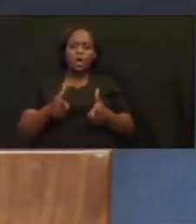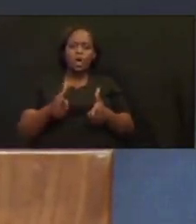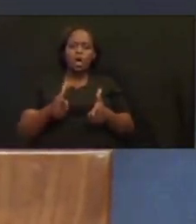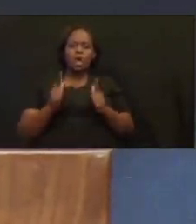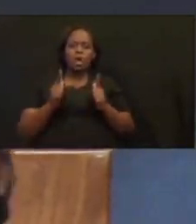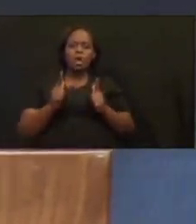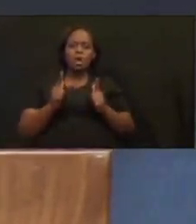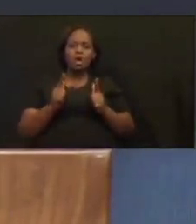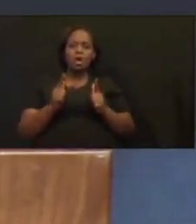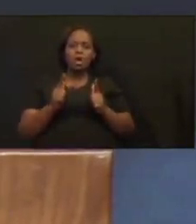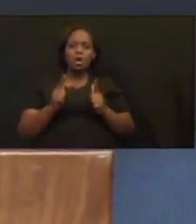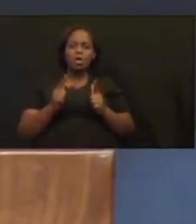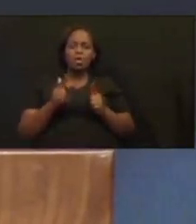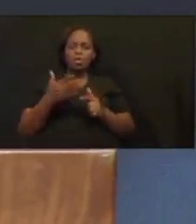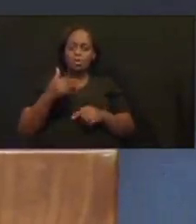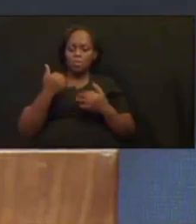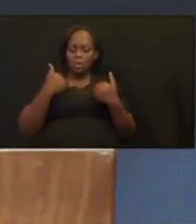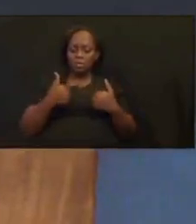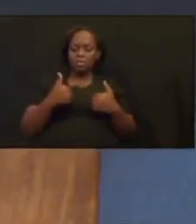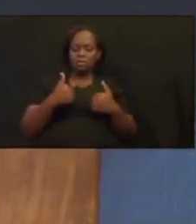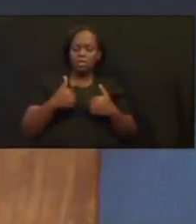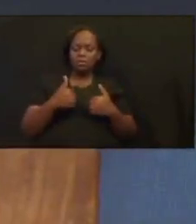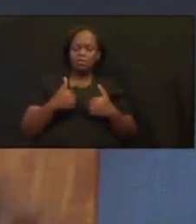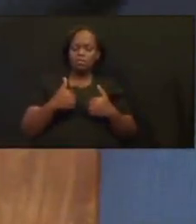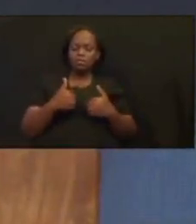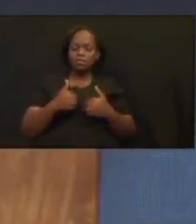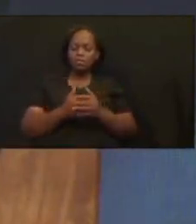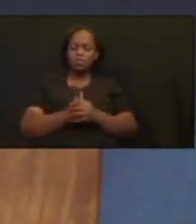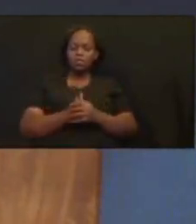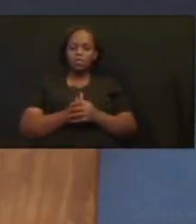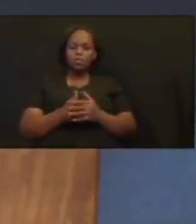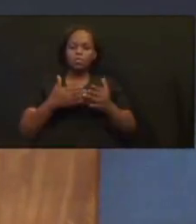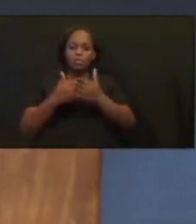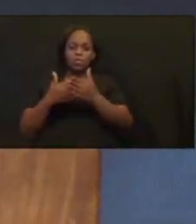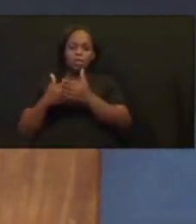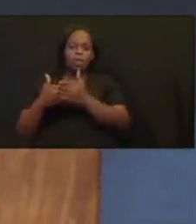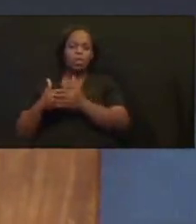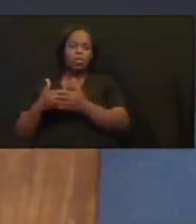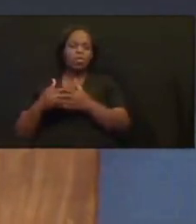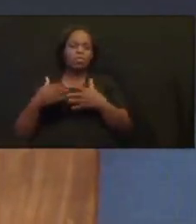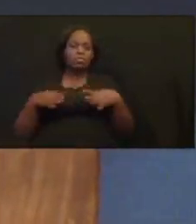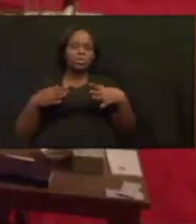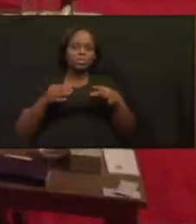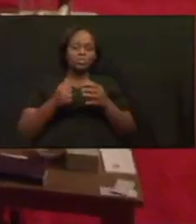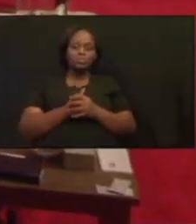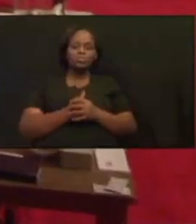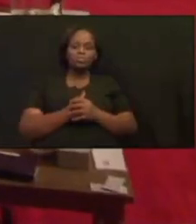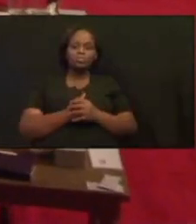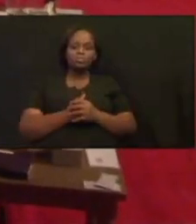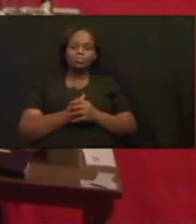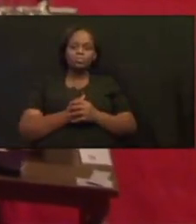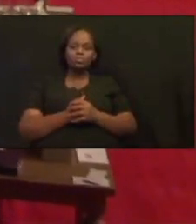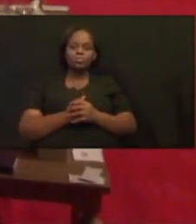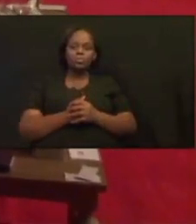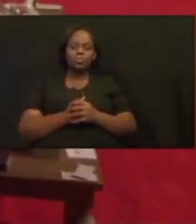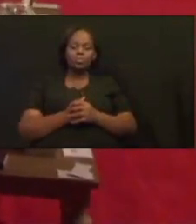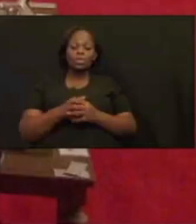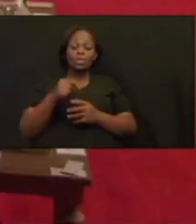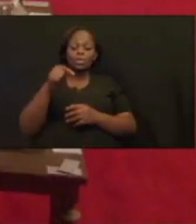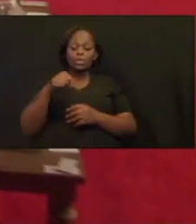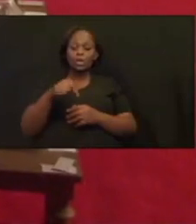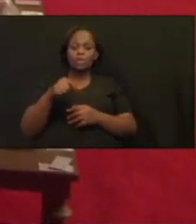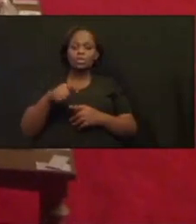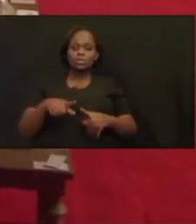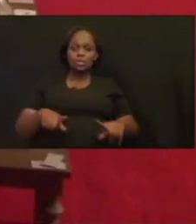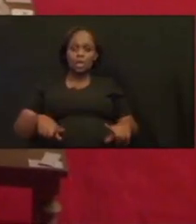know and humble myself to know what I need to know as I ought to know it for the sake of kingdom come. This is the life